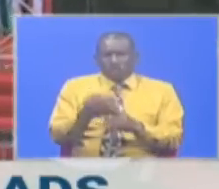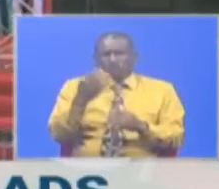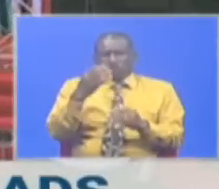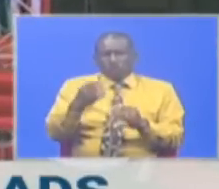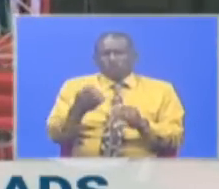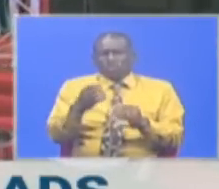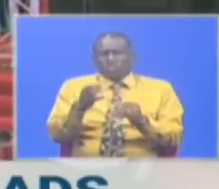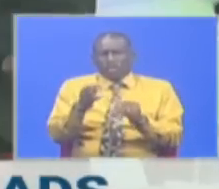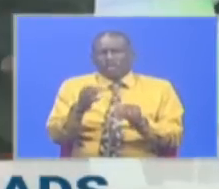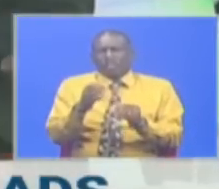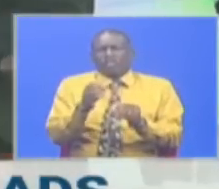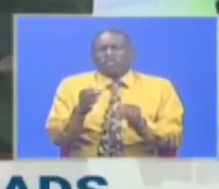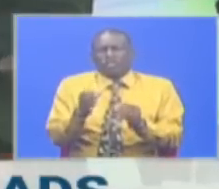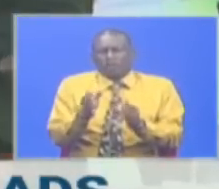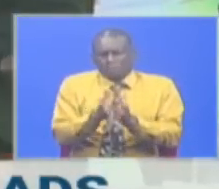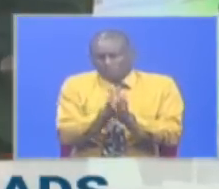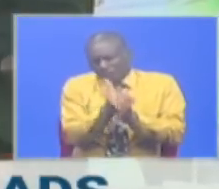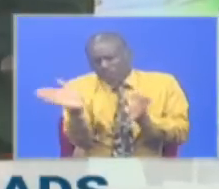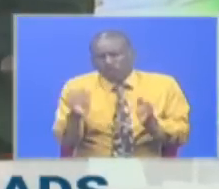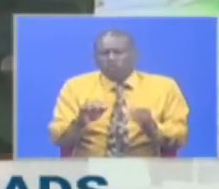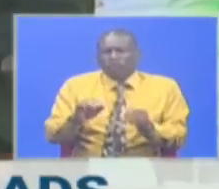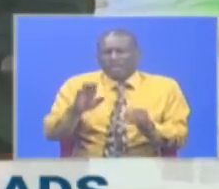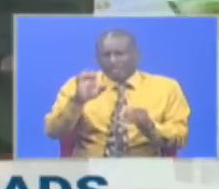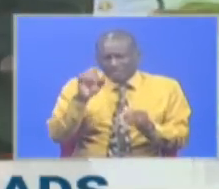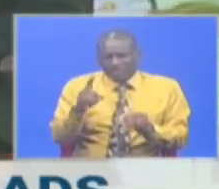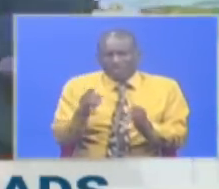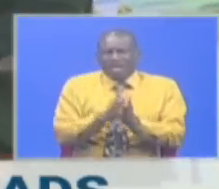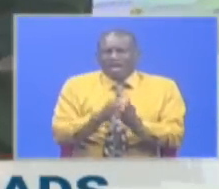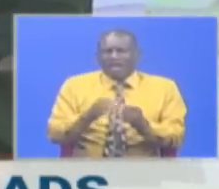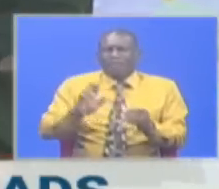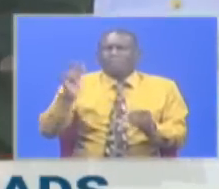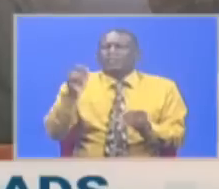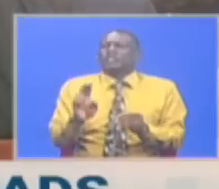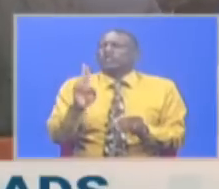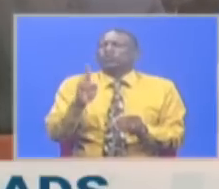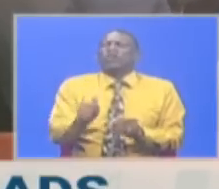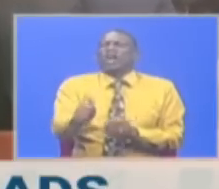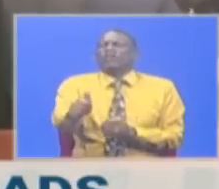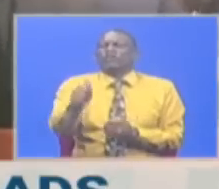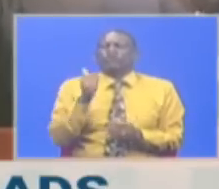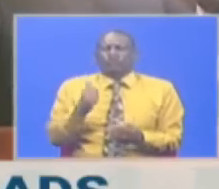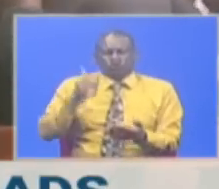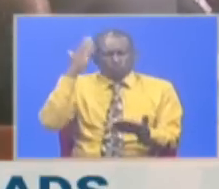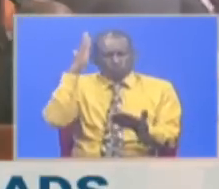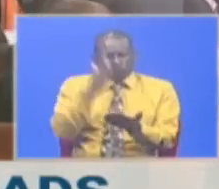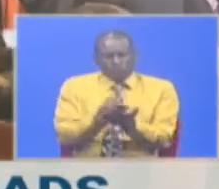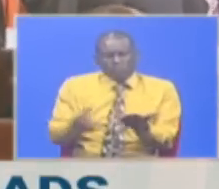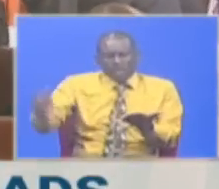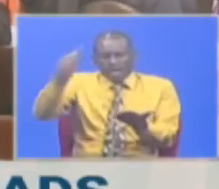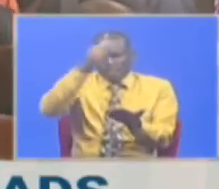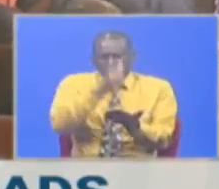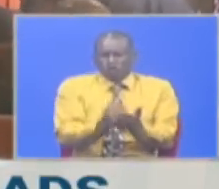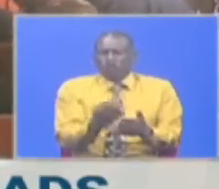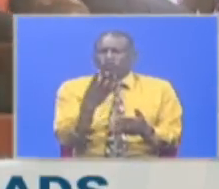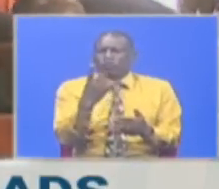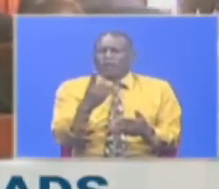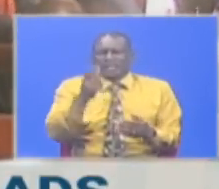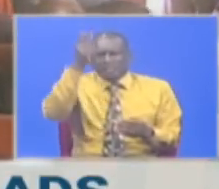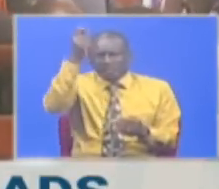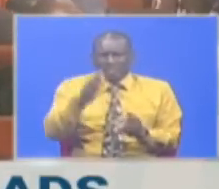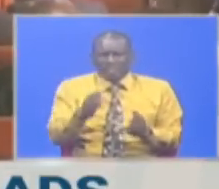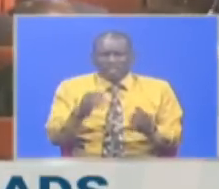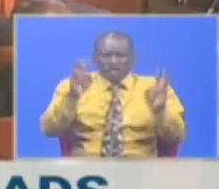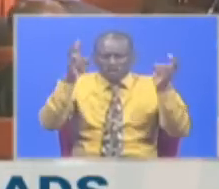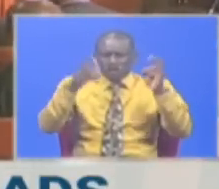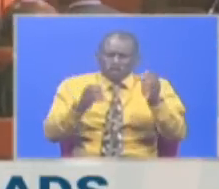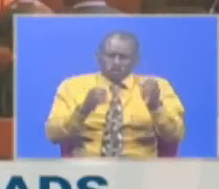the third. President Uhuru Kenyatta has completely refused to rubber stamp the appointments. Issues of integrity, the bone